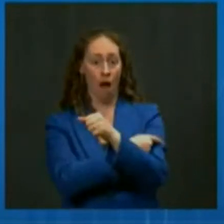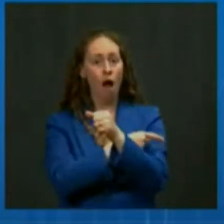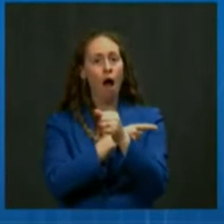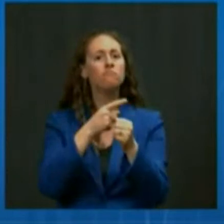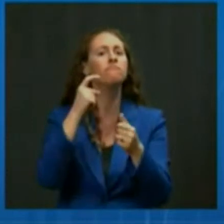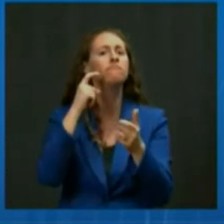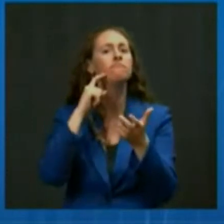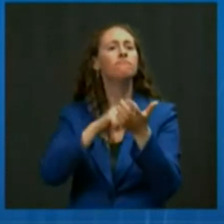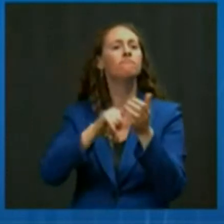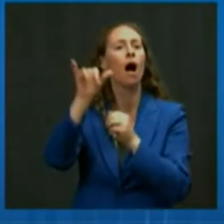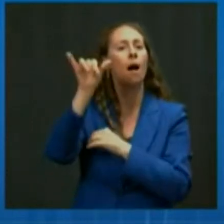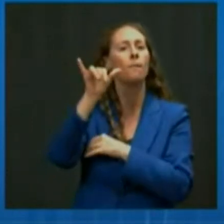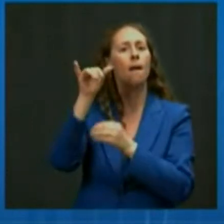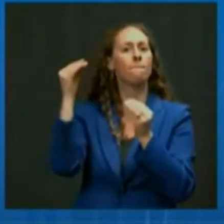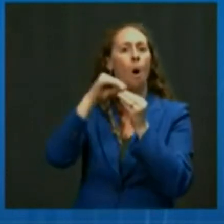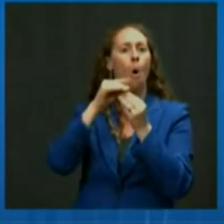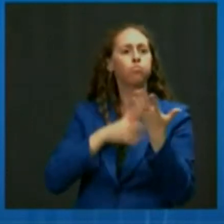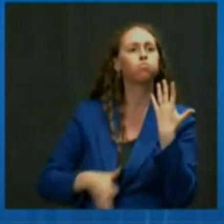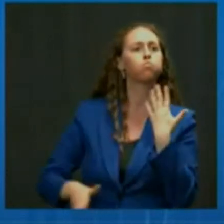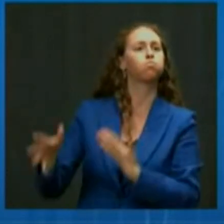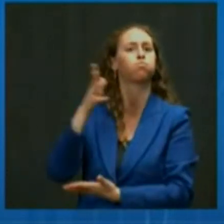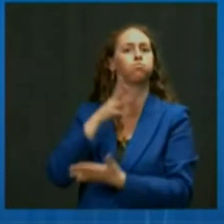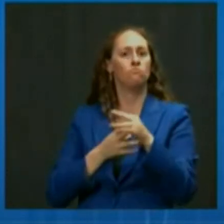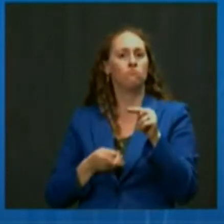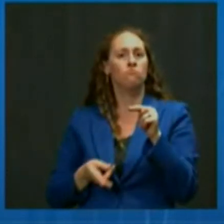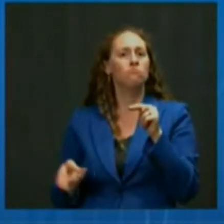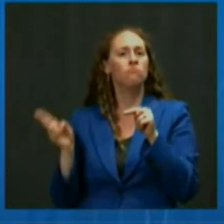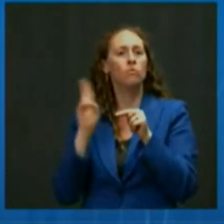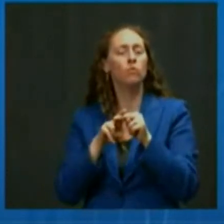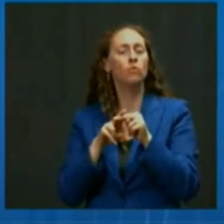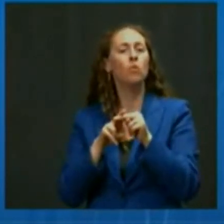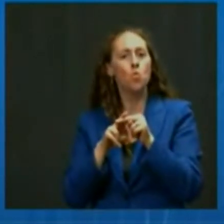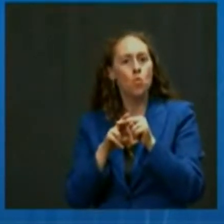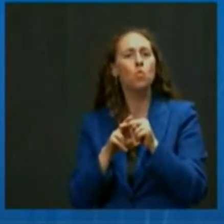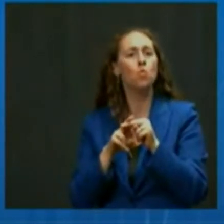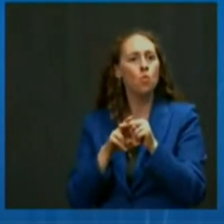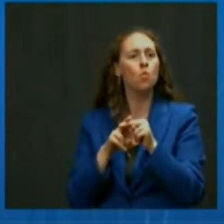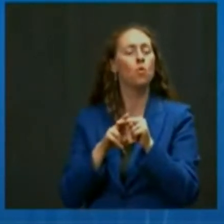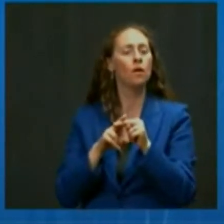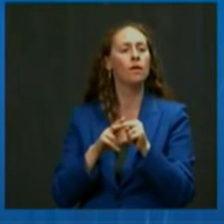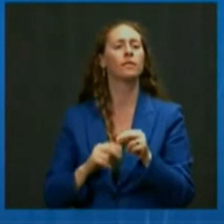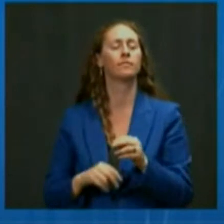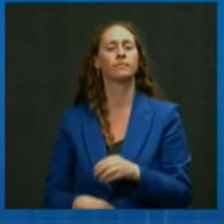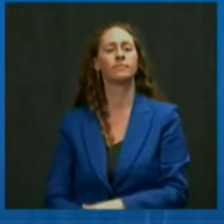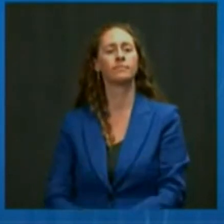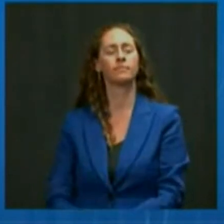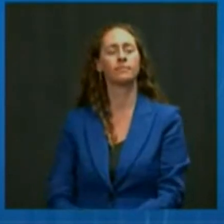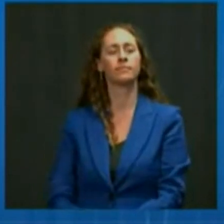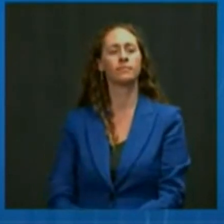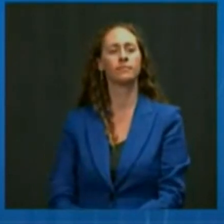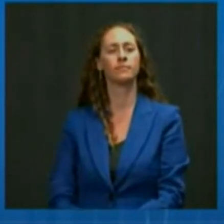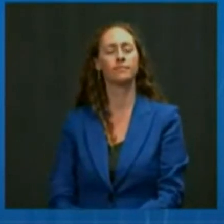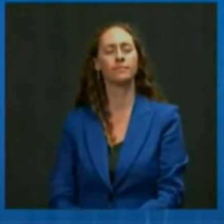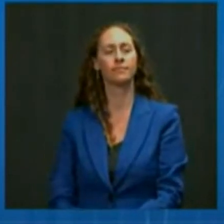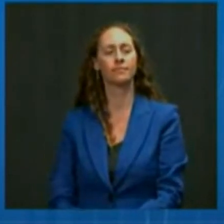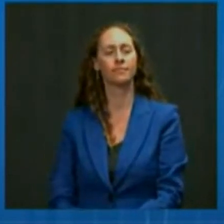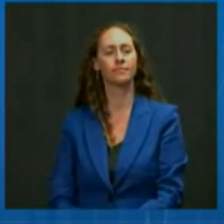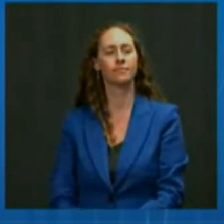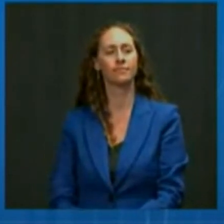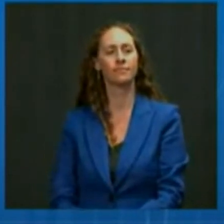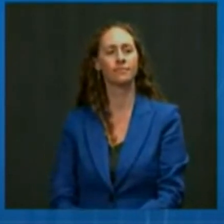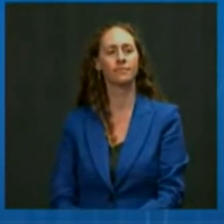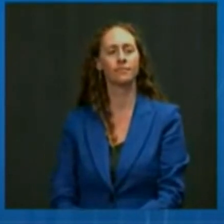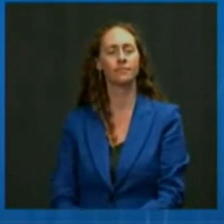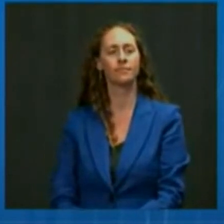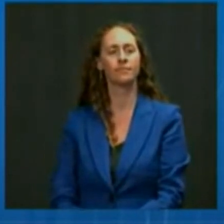multiple-fold increase, that it is conceivable that that would be important in lowering the level of virus in the nasopharynx, which